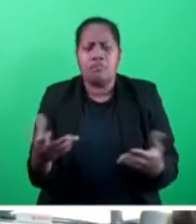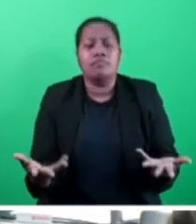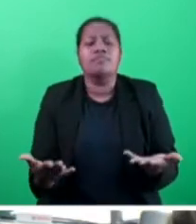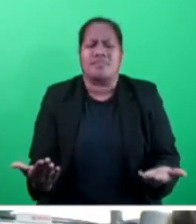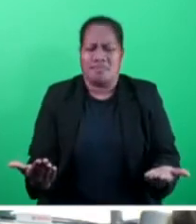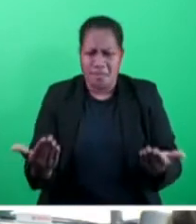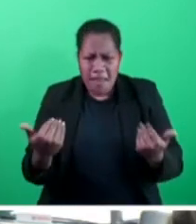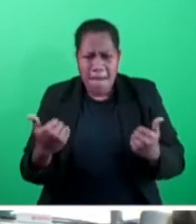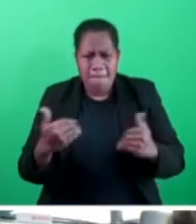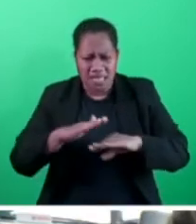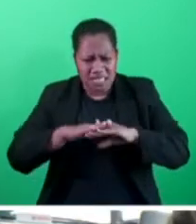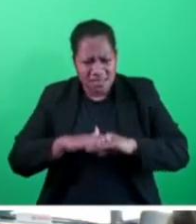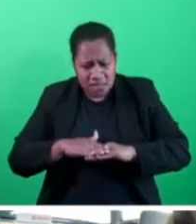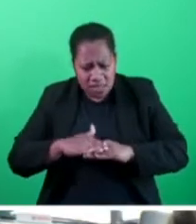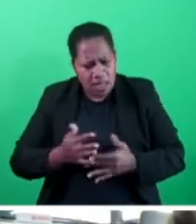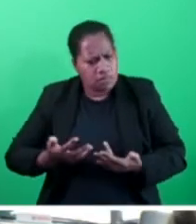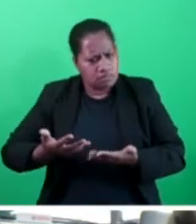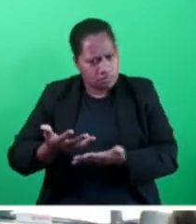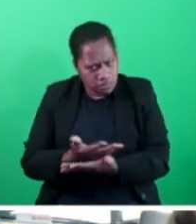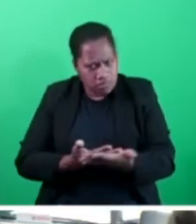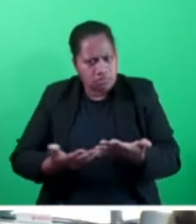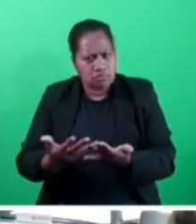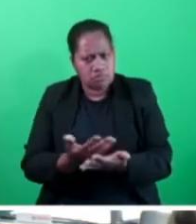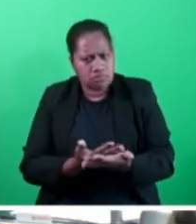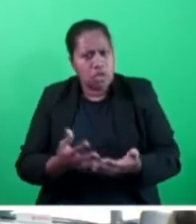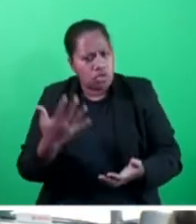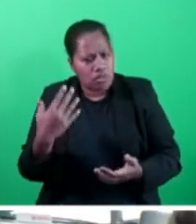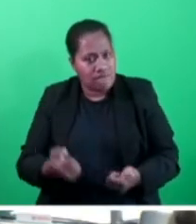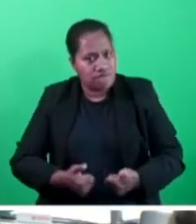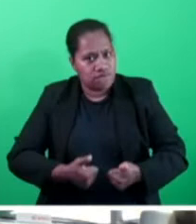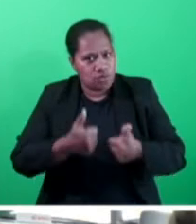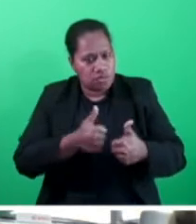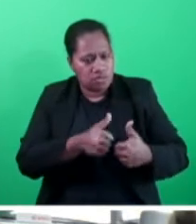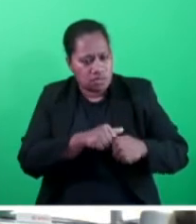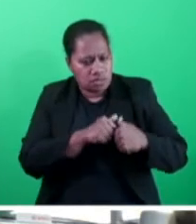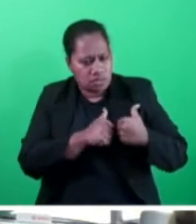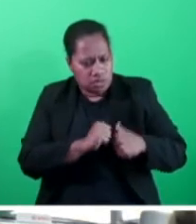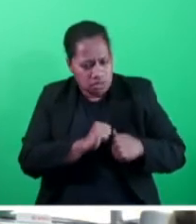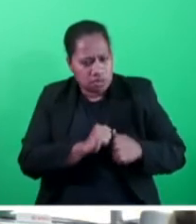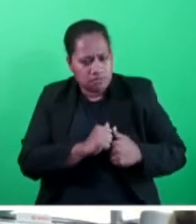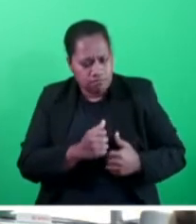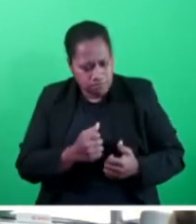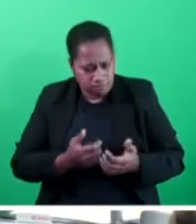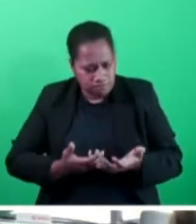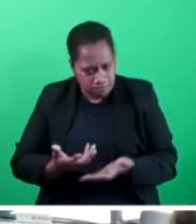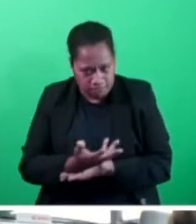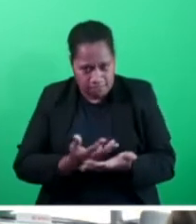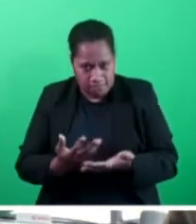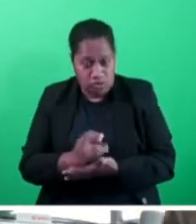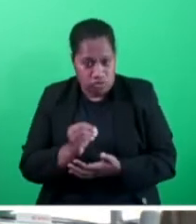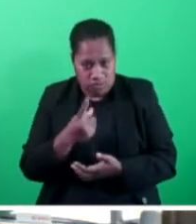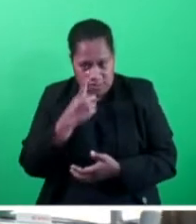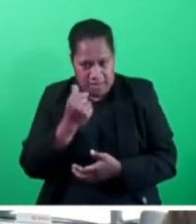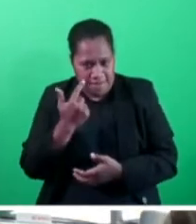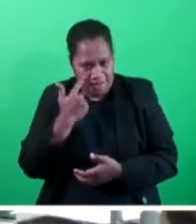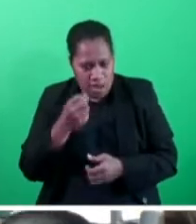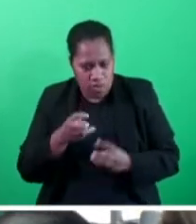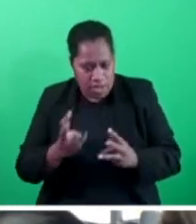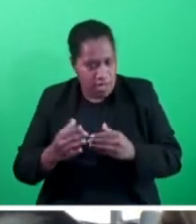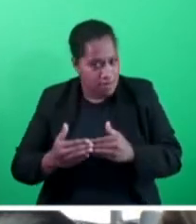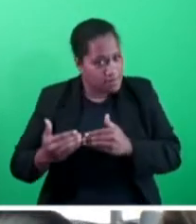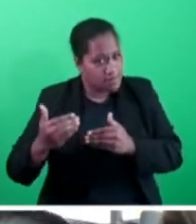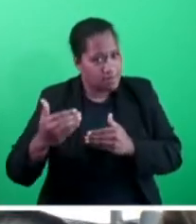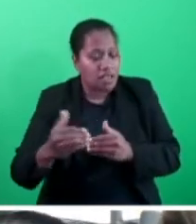table and have discussions in good faith, not in bad faith, in finding a way forward that is best for the workers